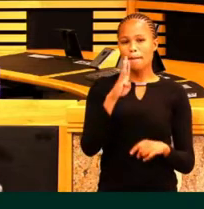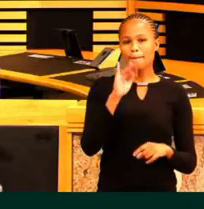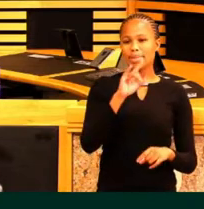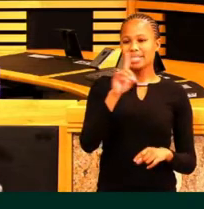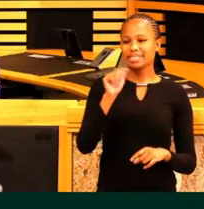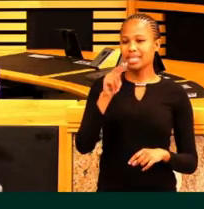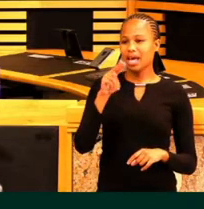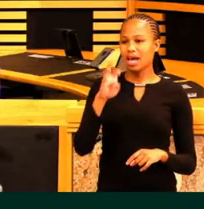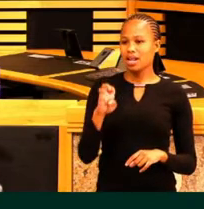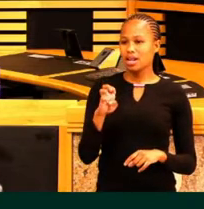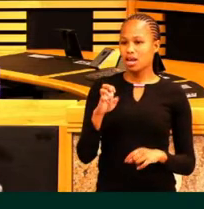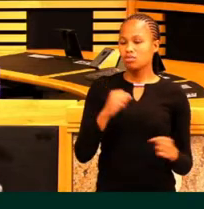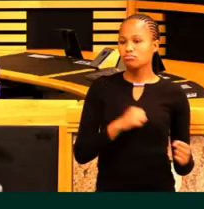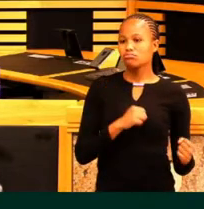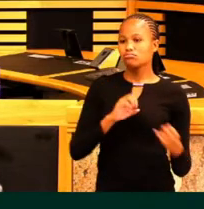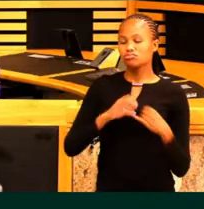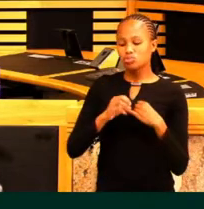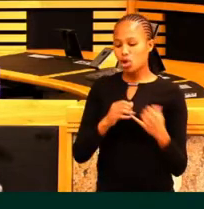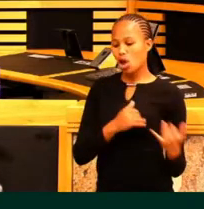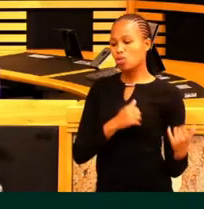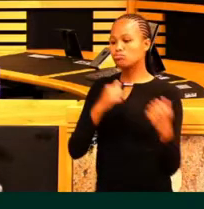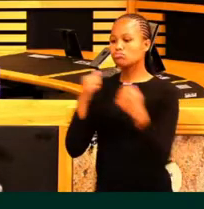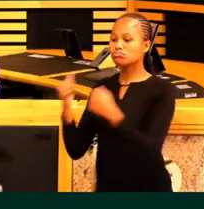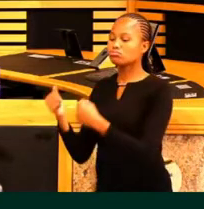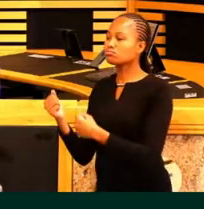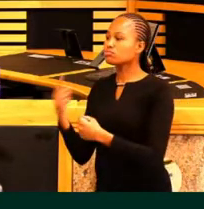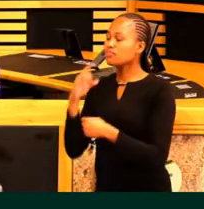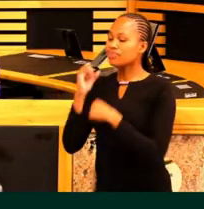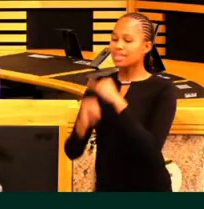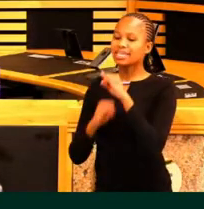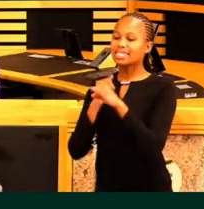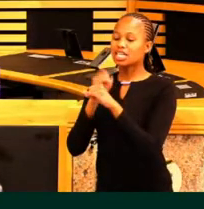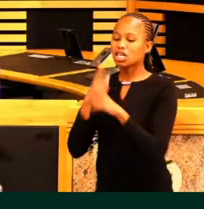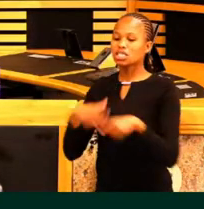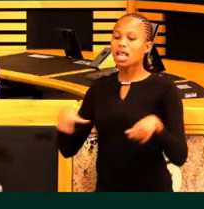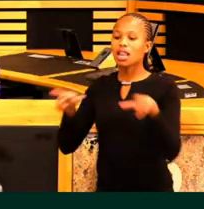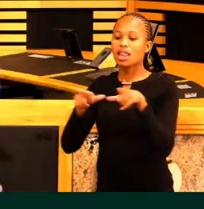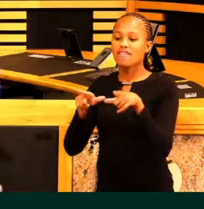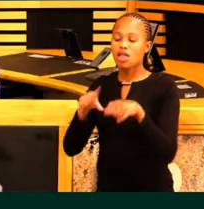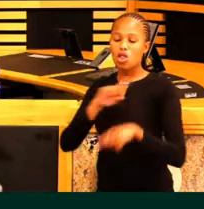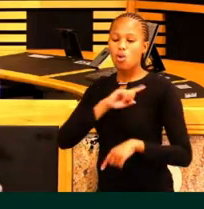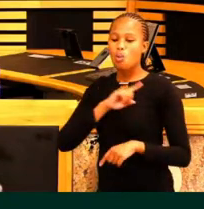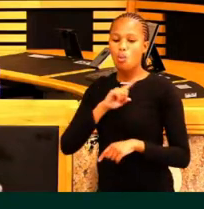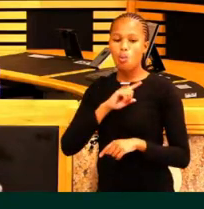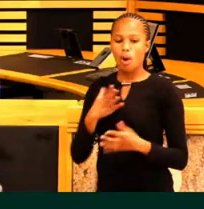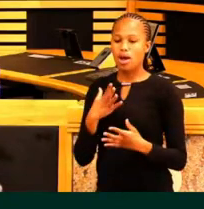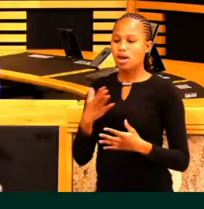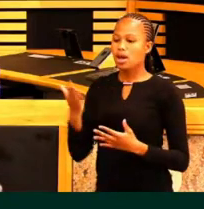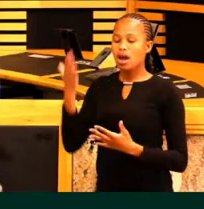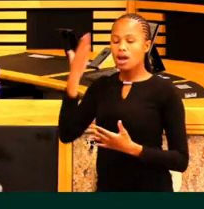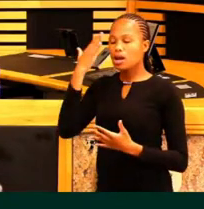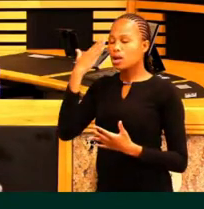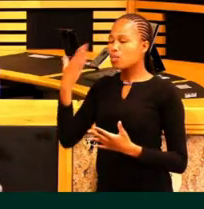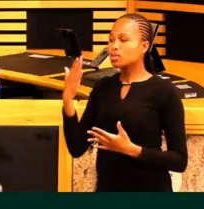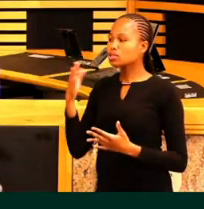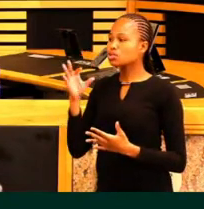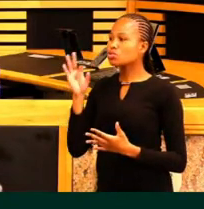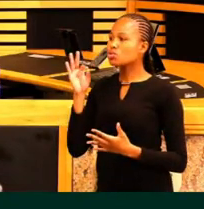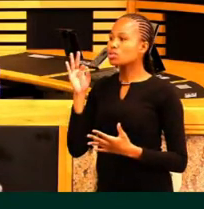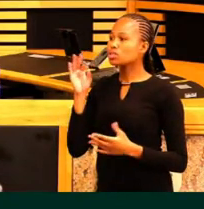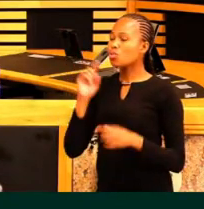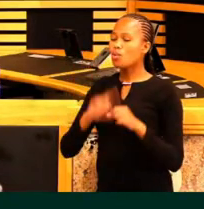to a level that International level because equipped in terms of